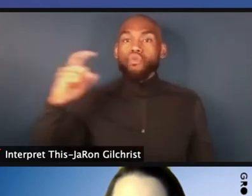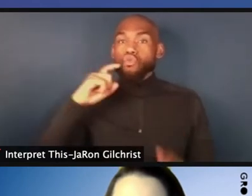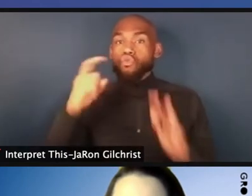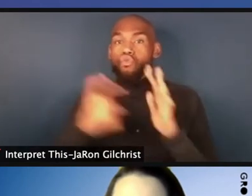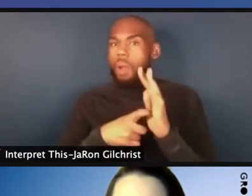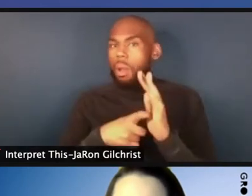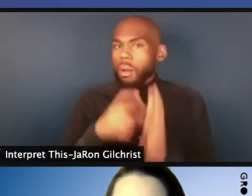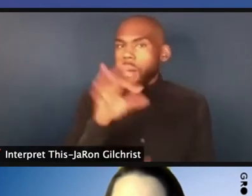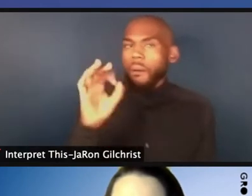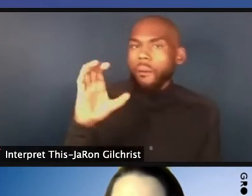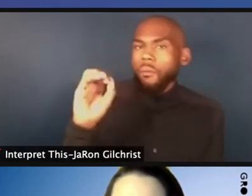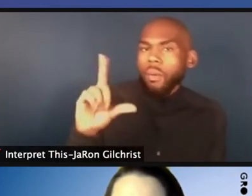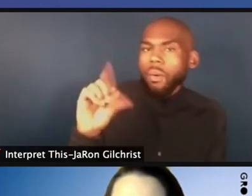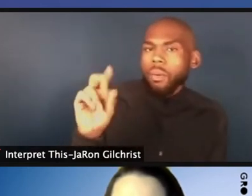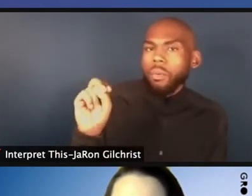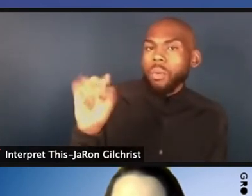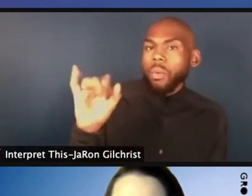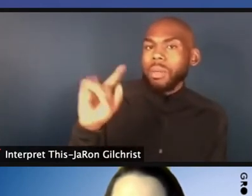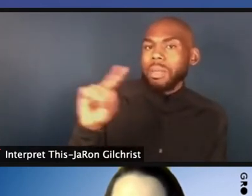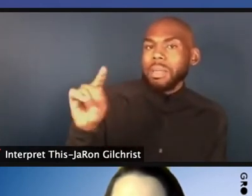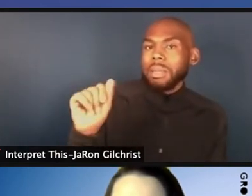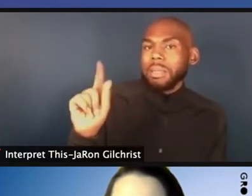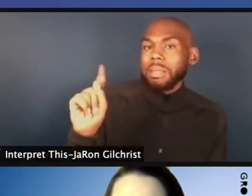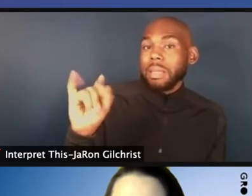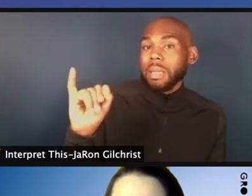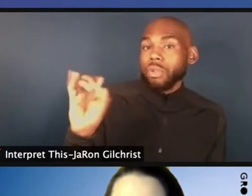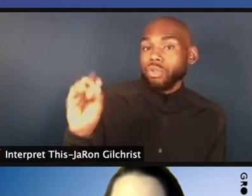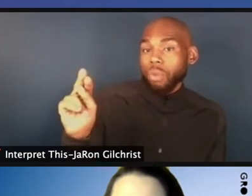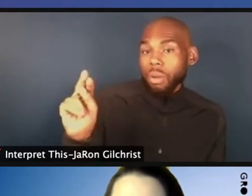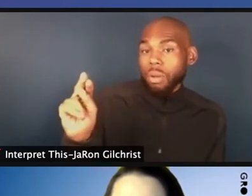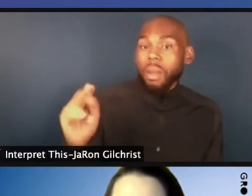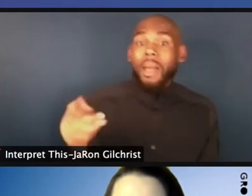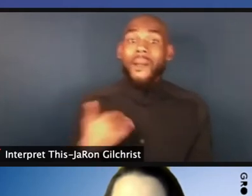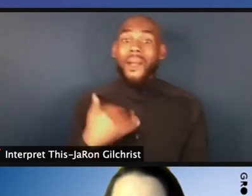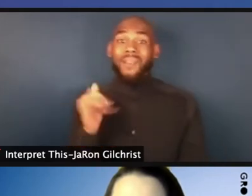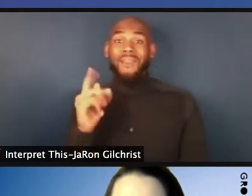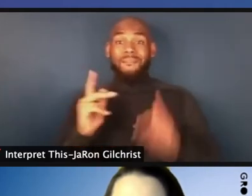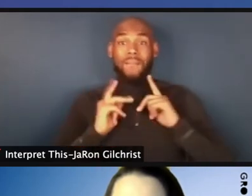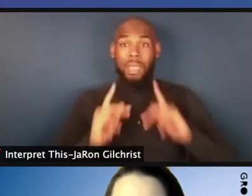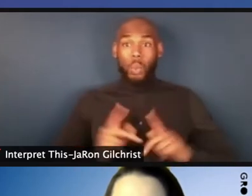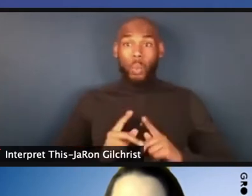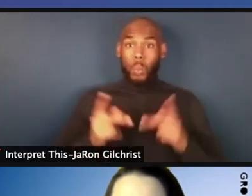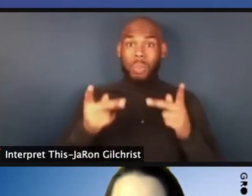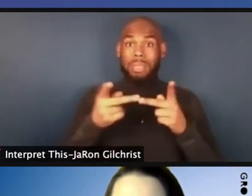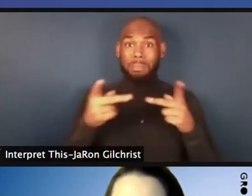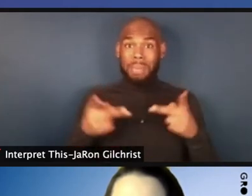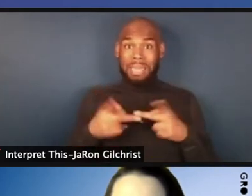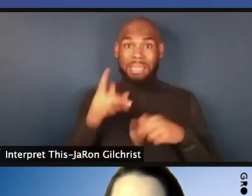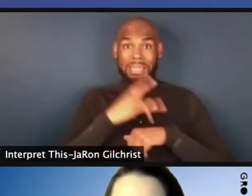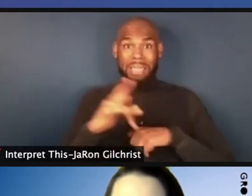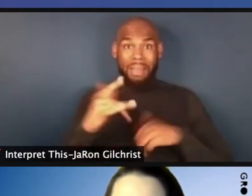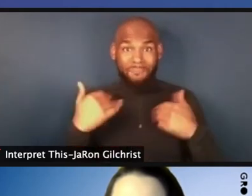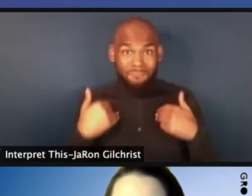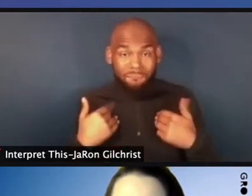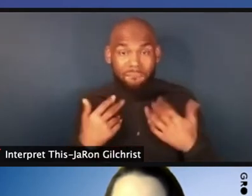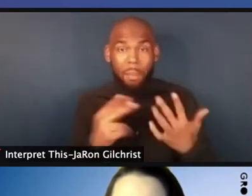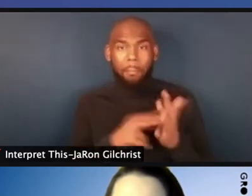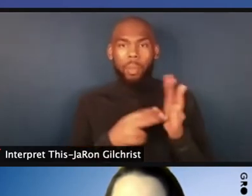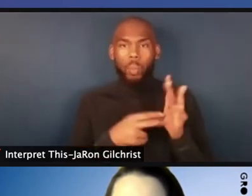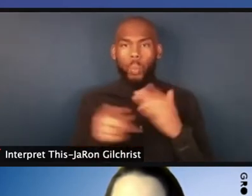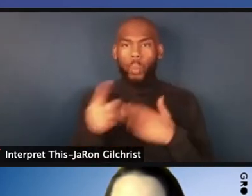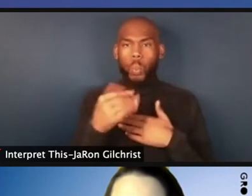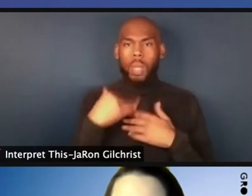colonization. And having a physical space means that you have a certain